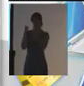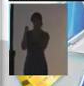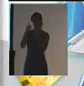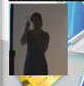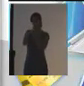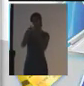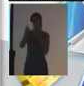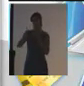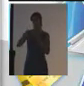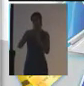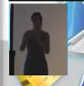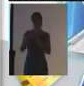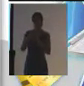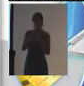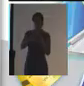These would be